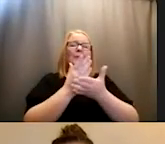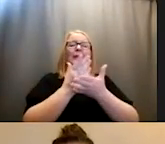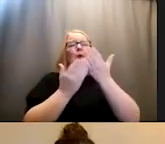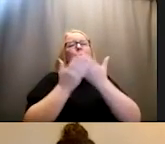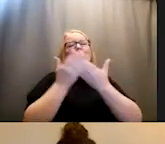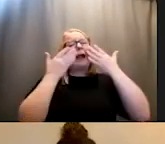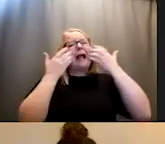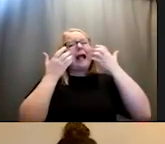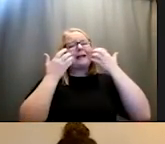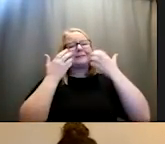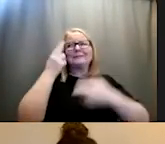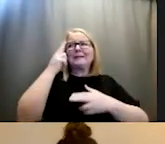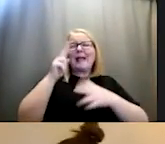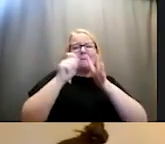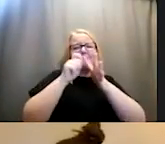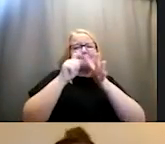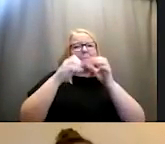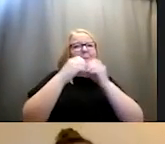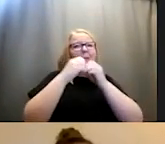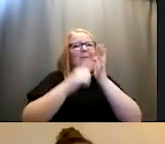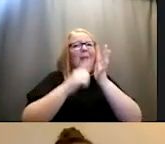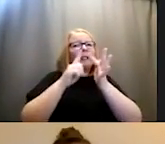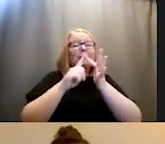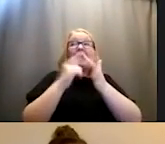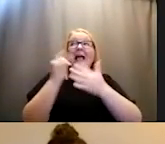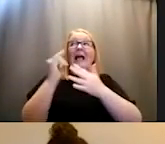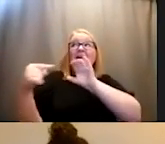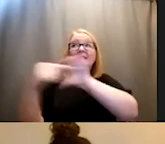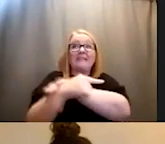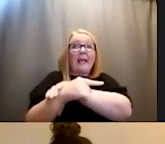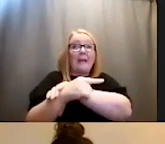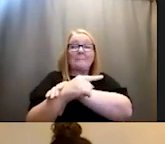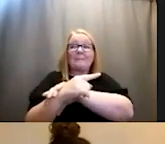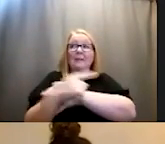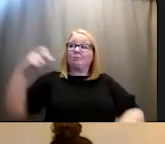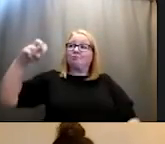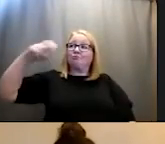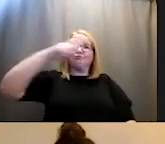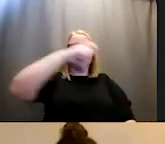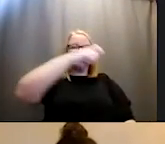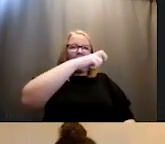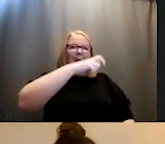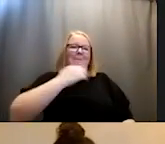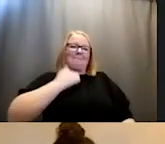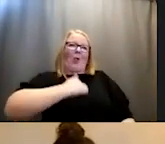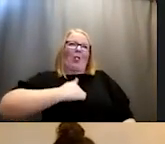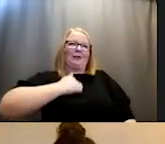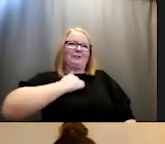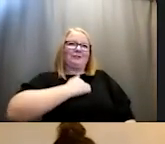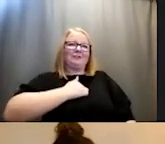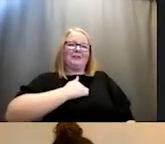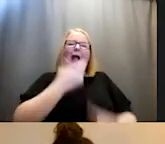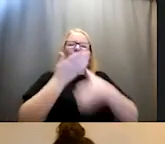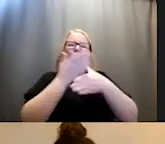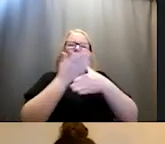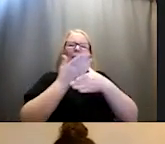called Pebbles. If he escapes the other room and comes in here and comes across the screen, then apologies. I'm working from my living